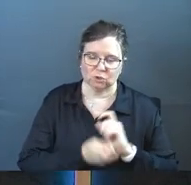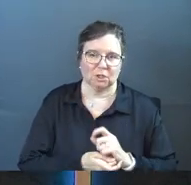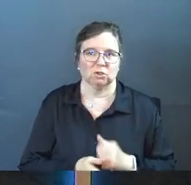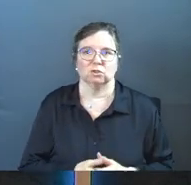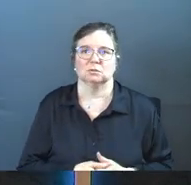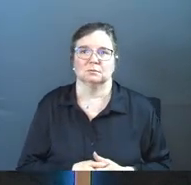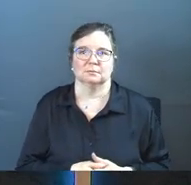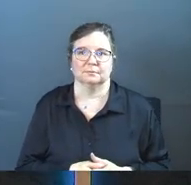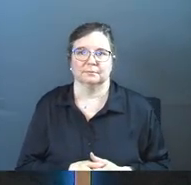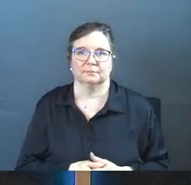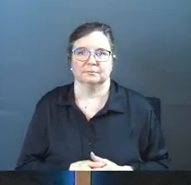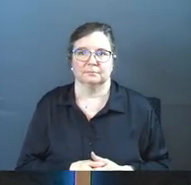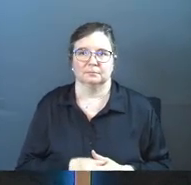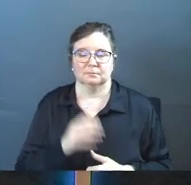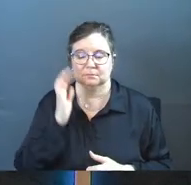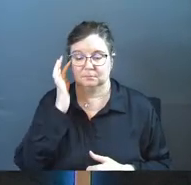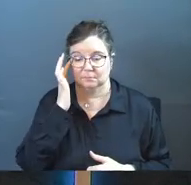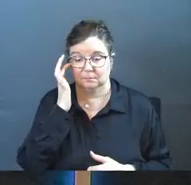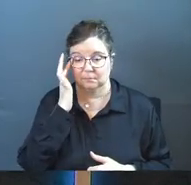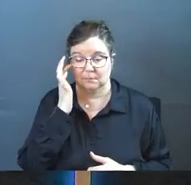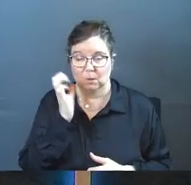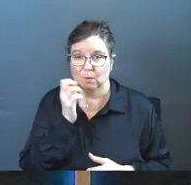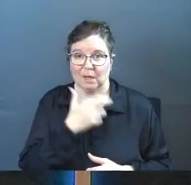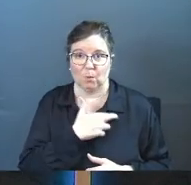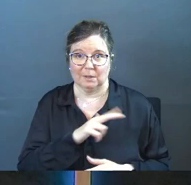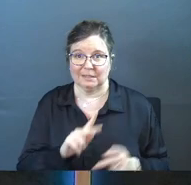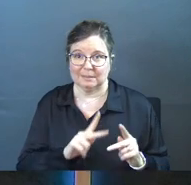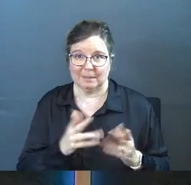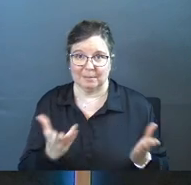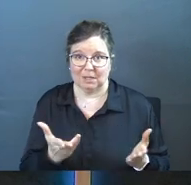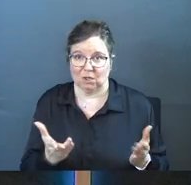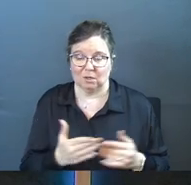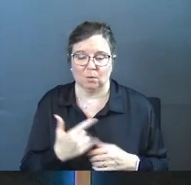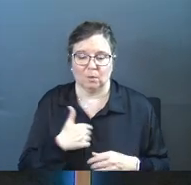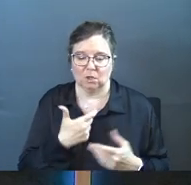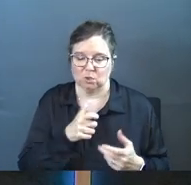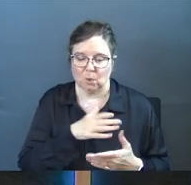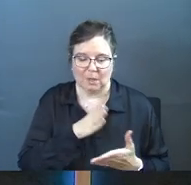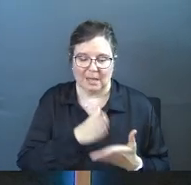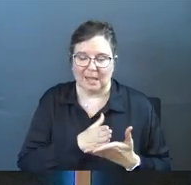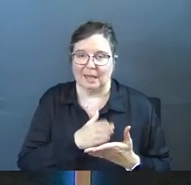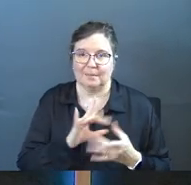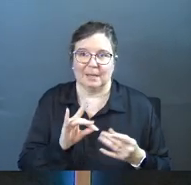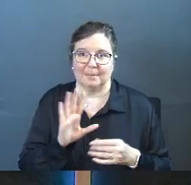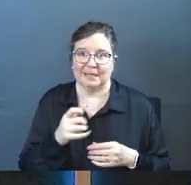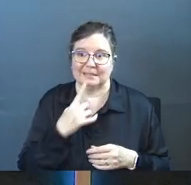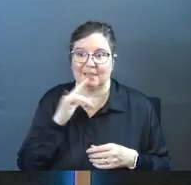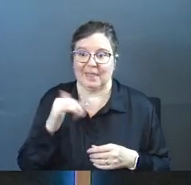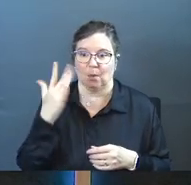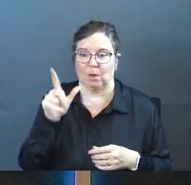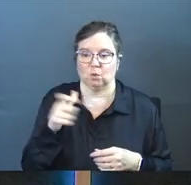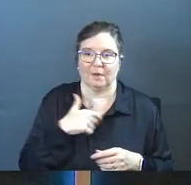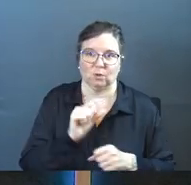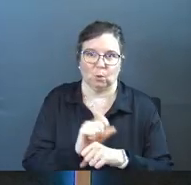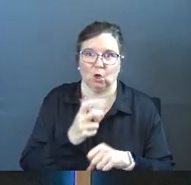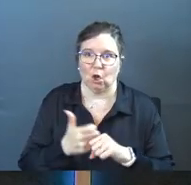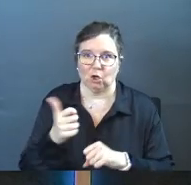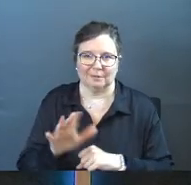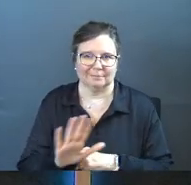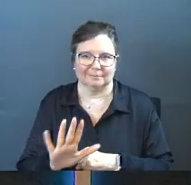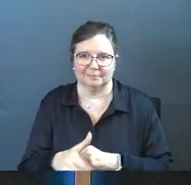change. And we're not religious people here. We don't end messages by saying, that's why you got to work